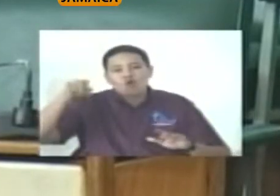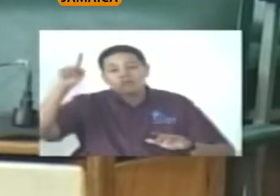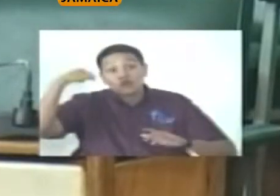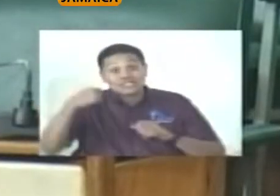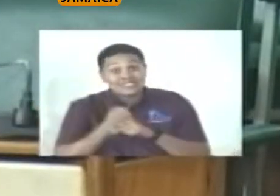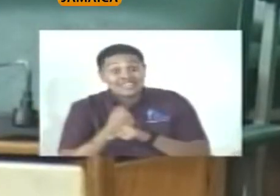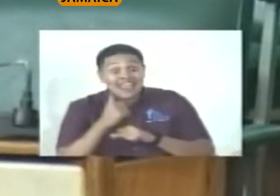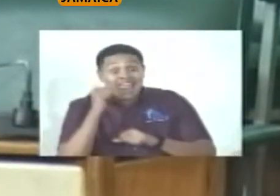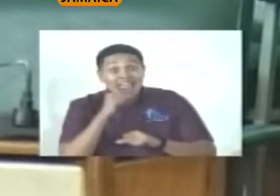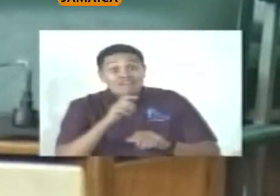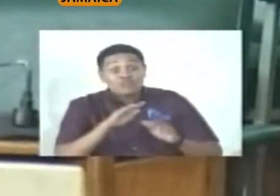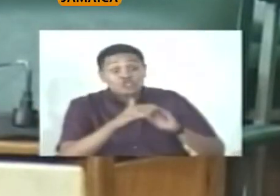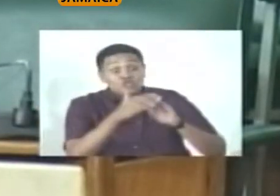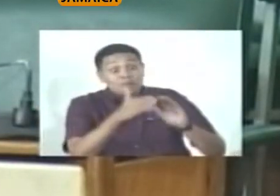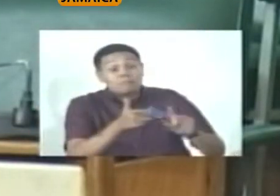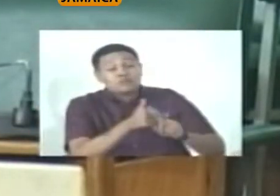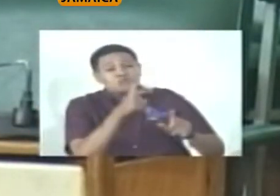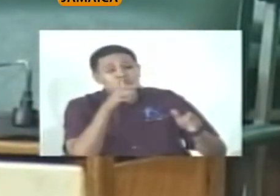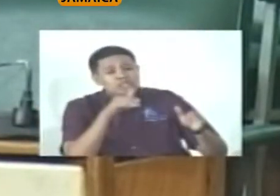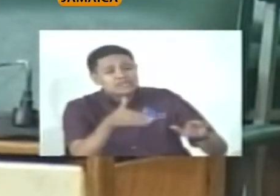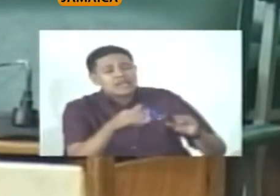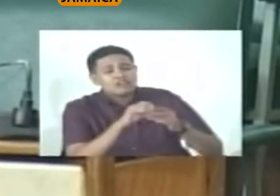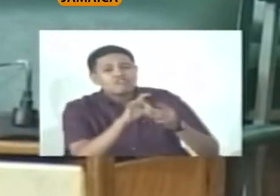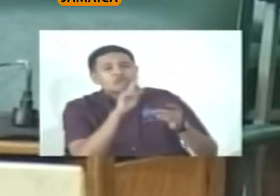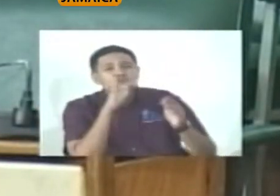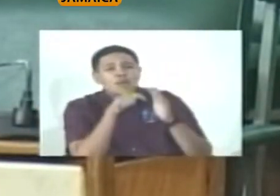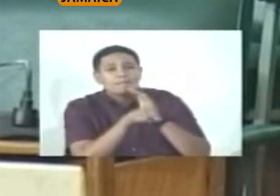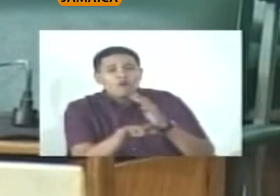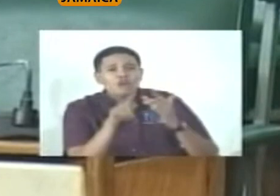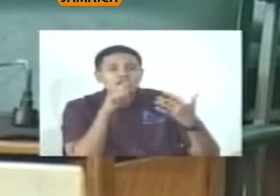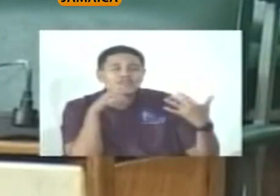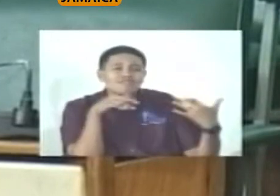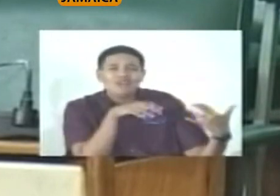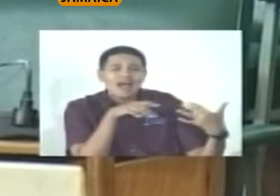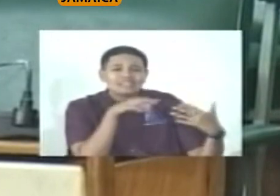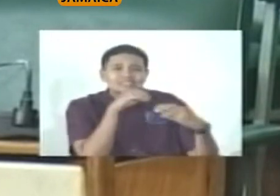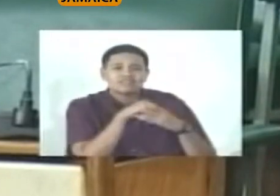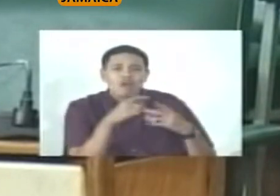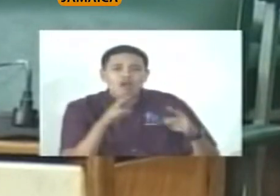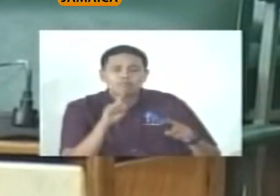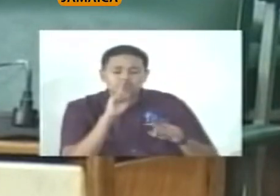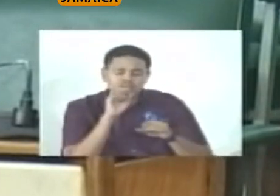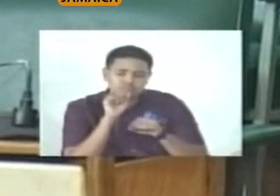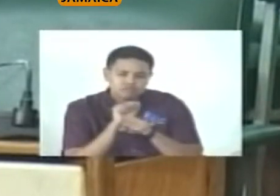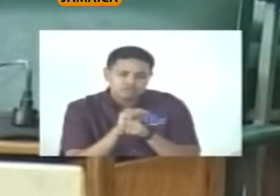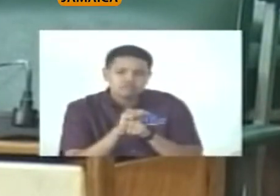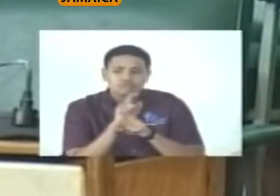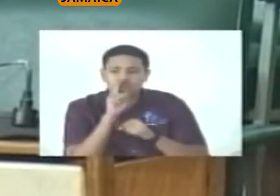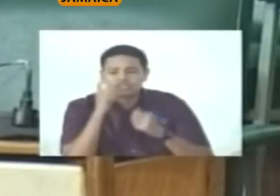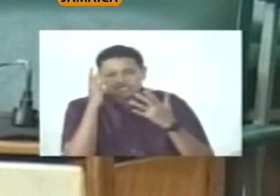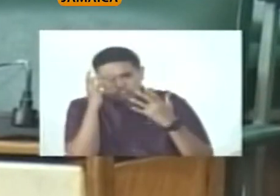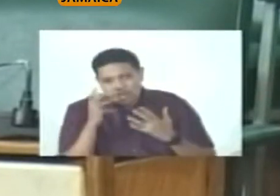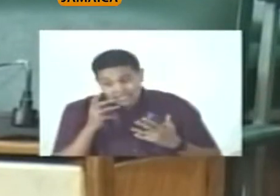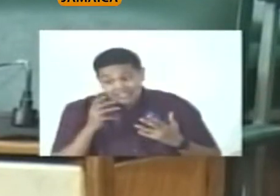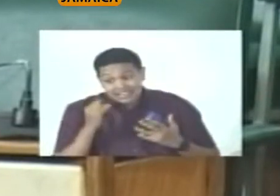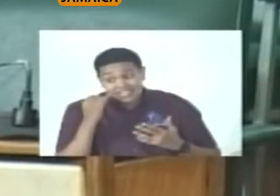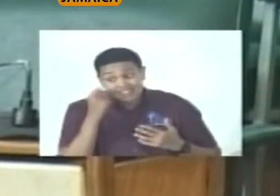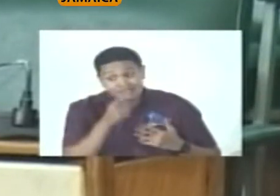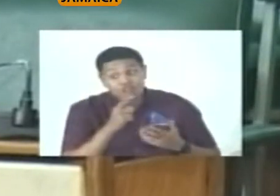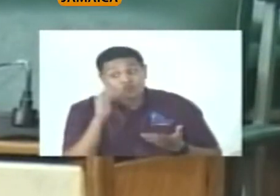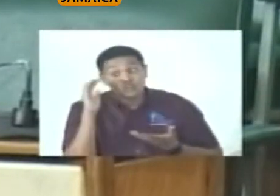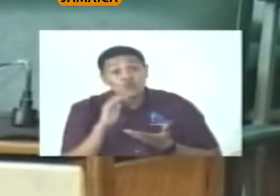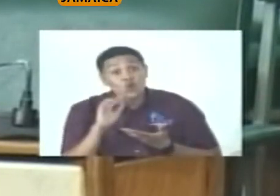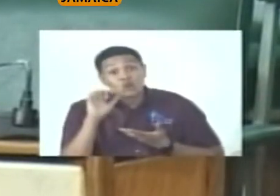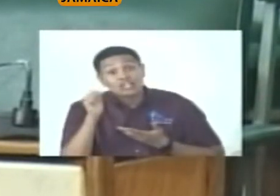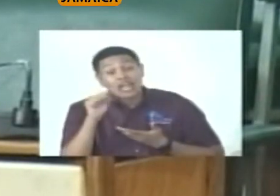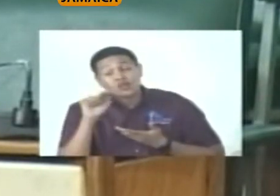to murder, to acts of violence is indeed a tragedy. And even if you are down 10